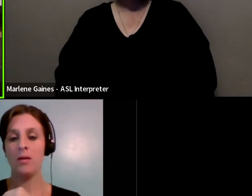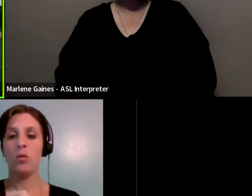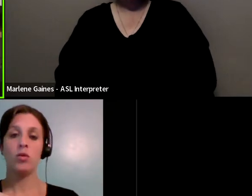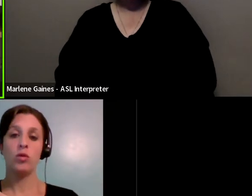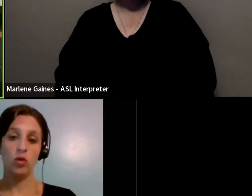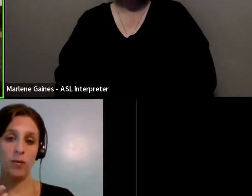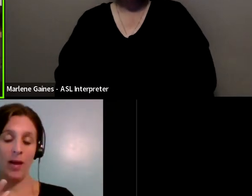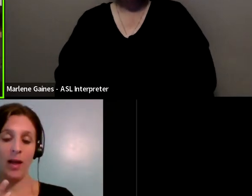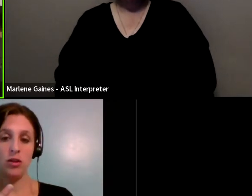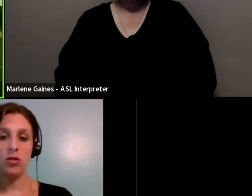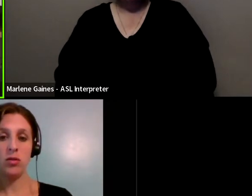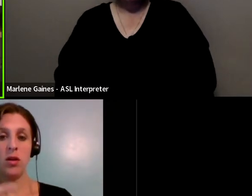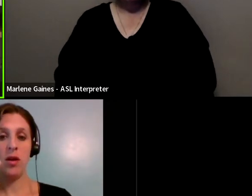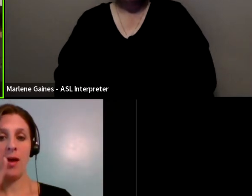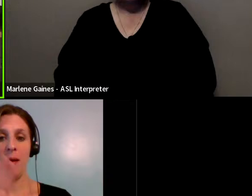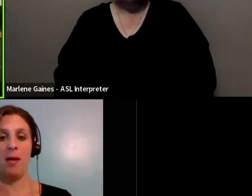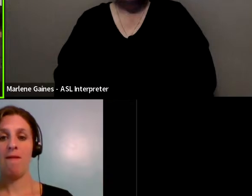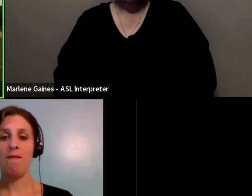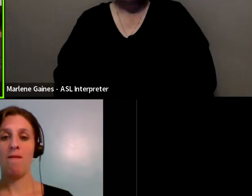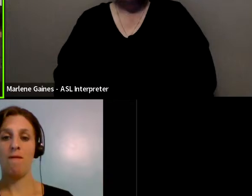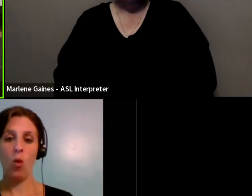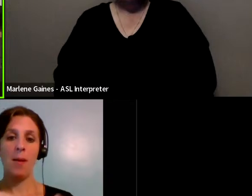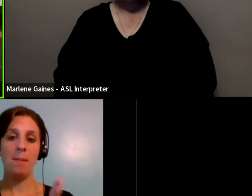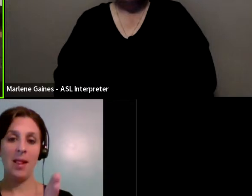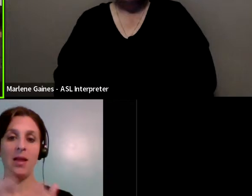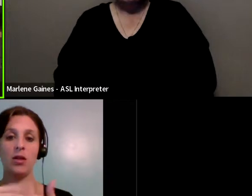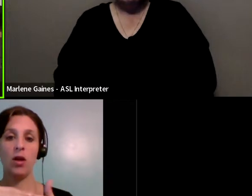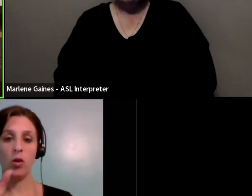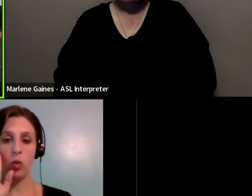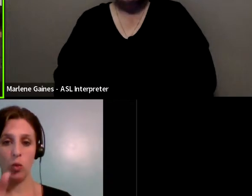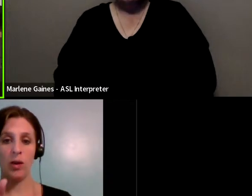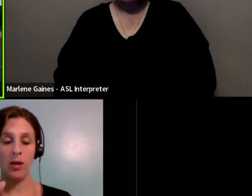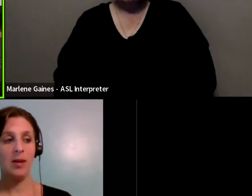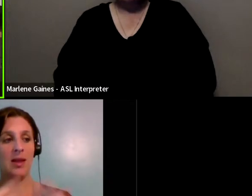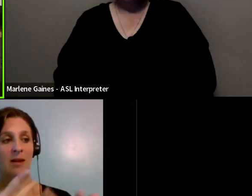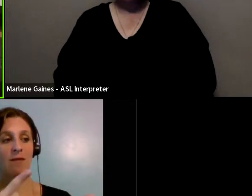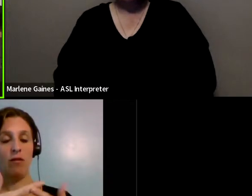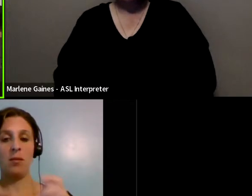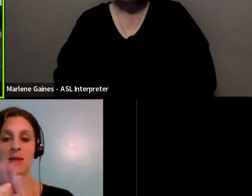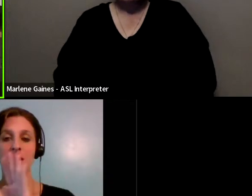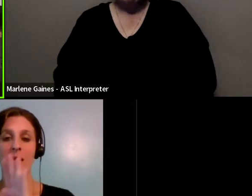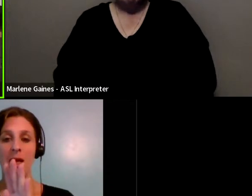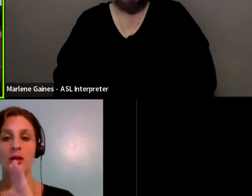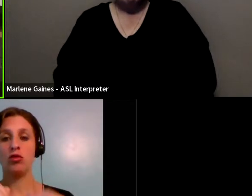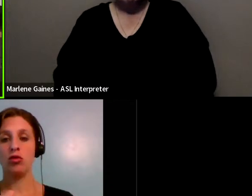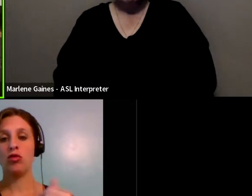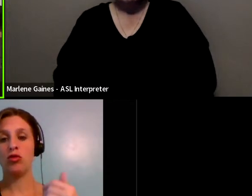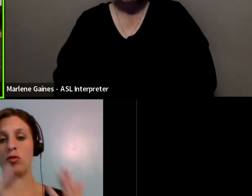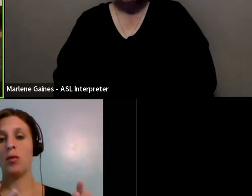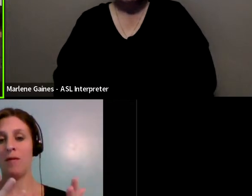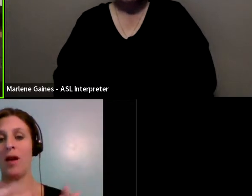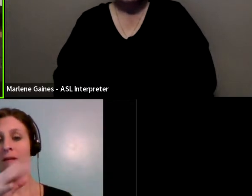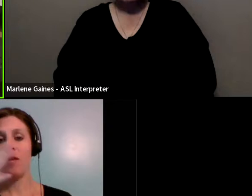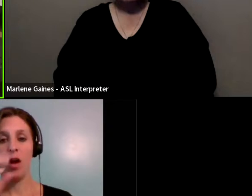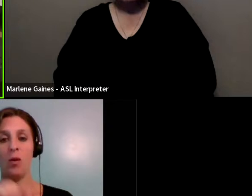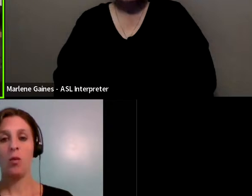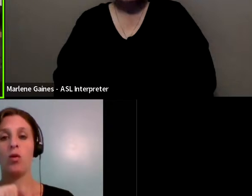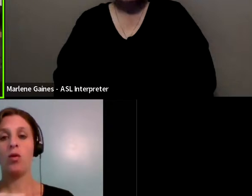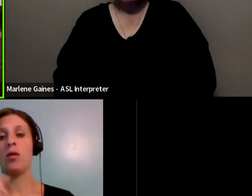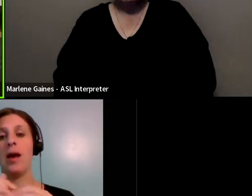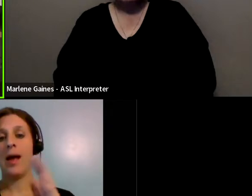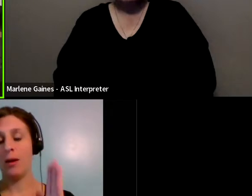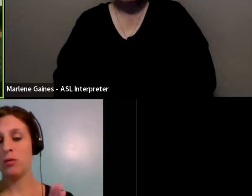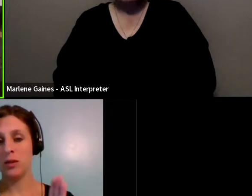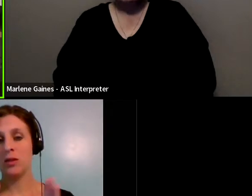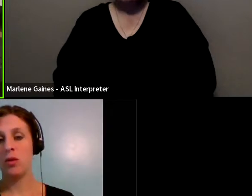that about $4 million will be given from the state to provide farm worker housing. So